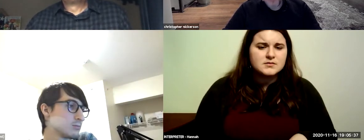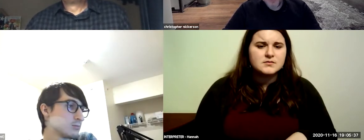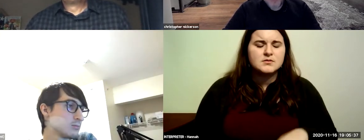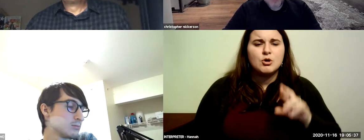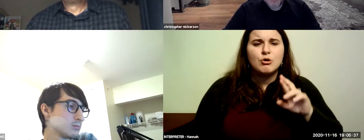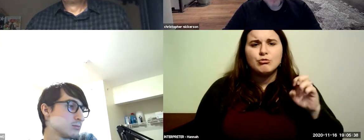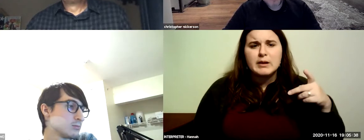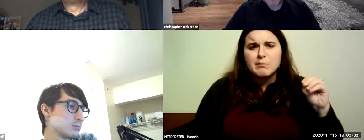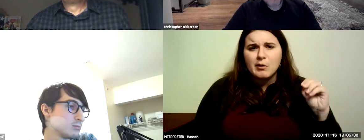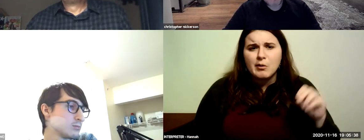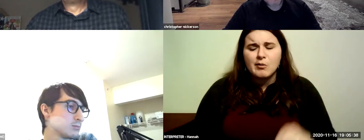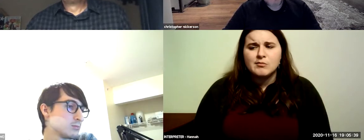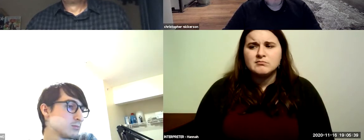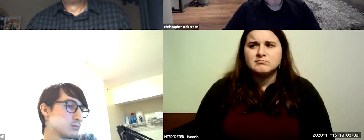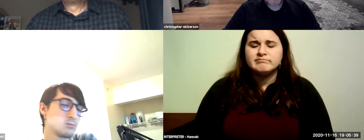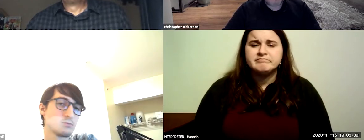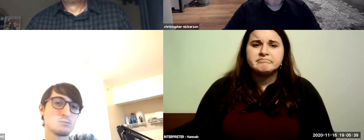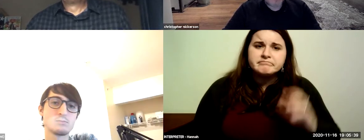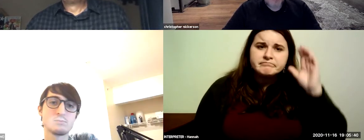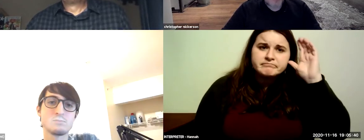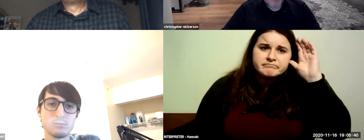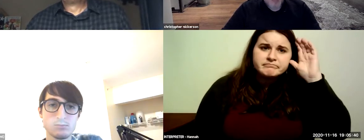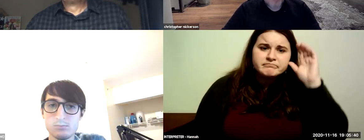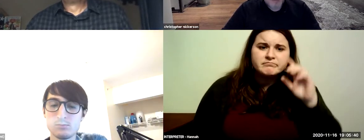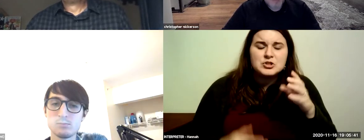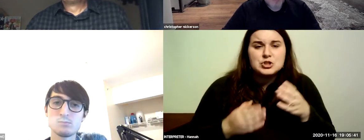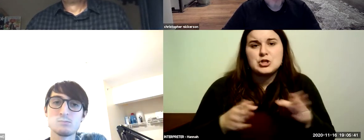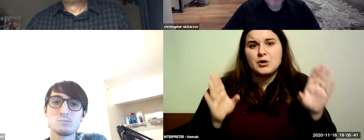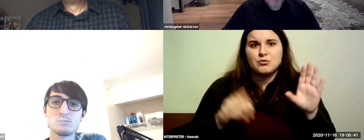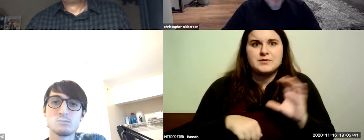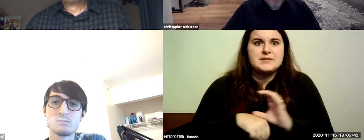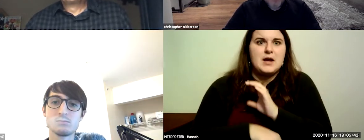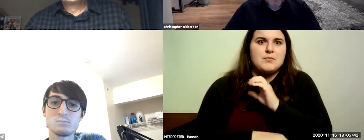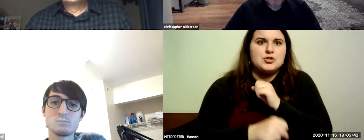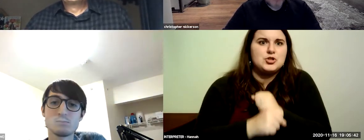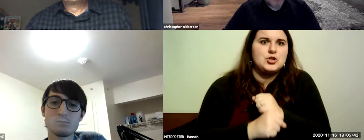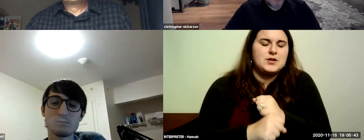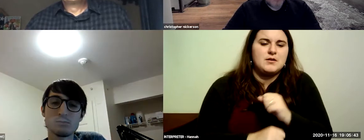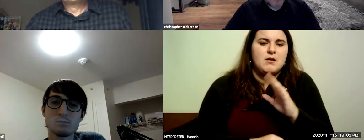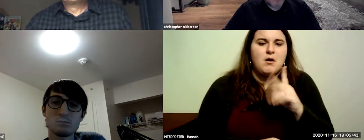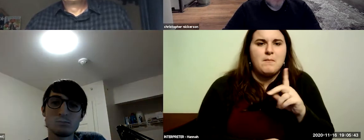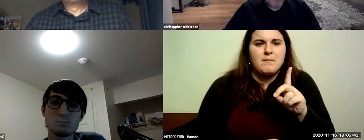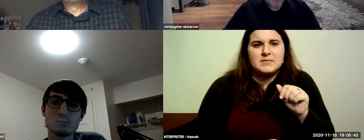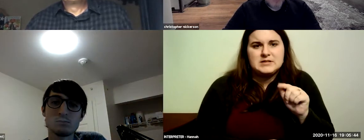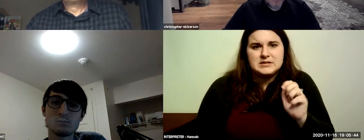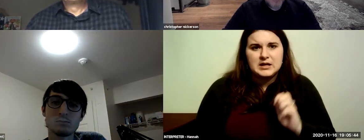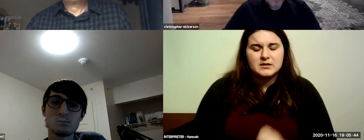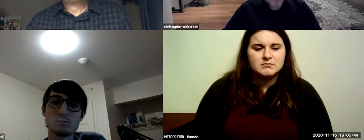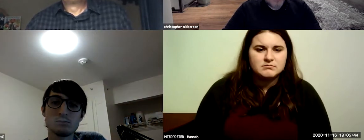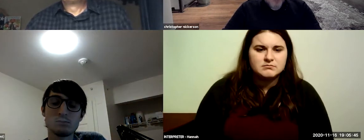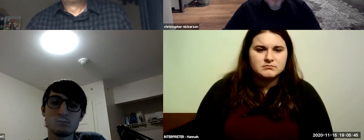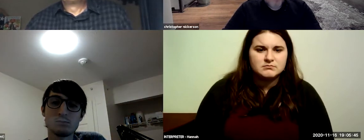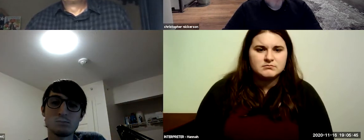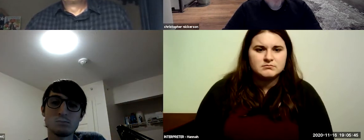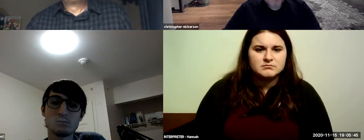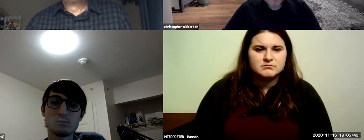repos or, you know, listening to some of the, you know, general cybersecurity update type stuff. I was going to go look to see,